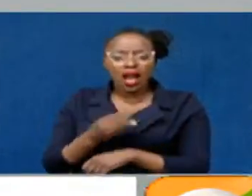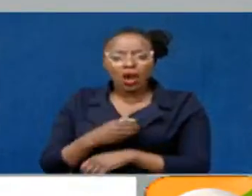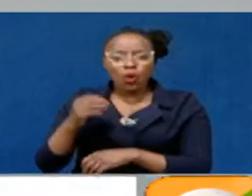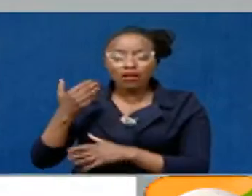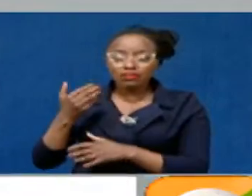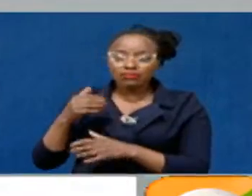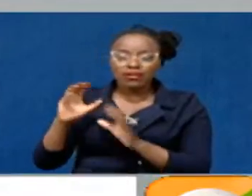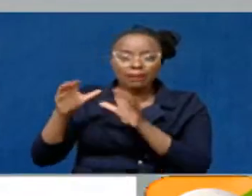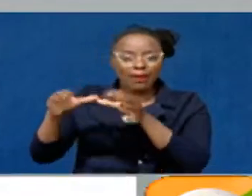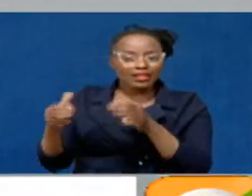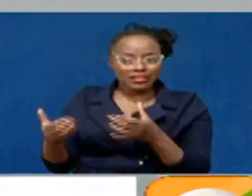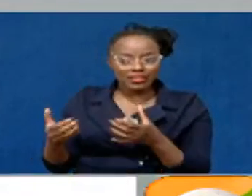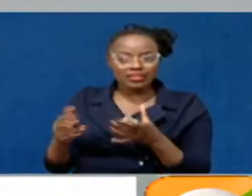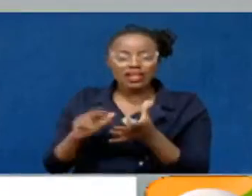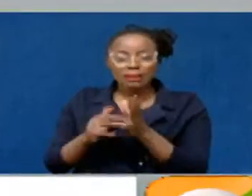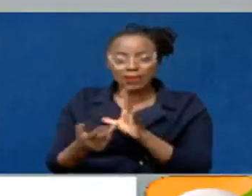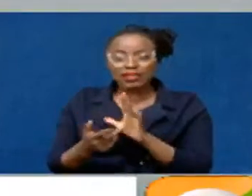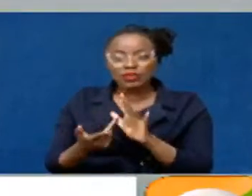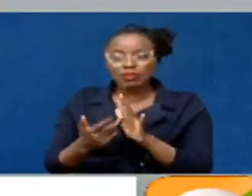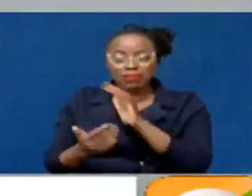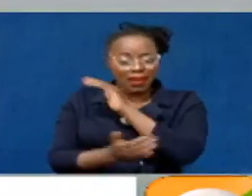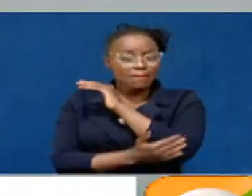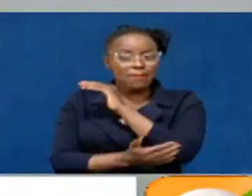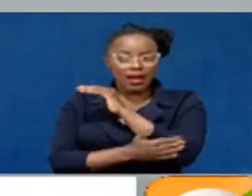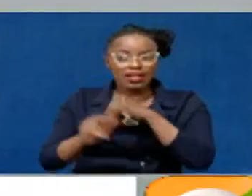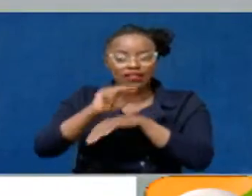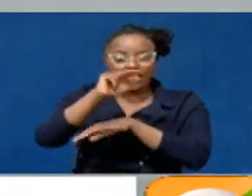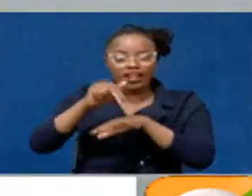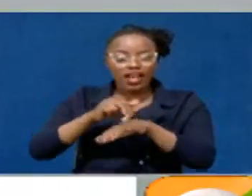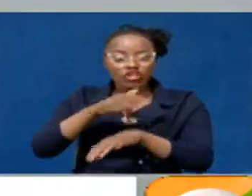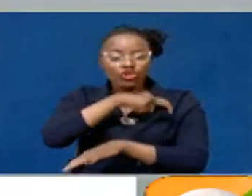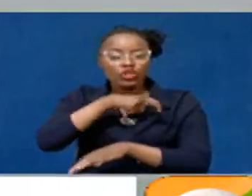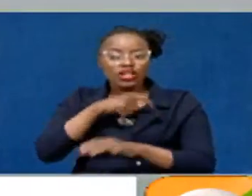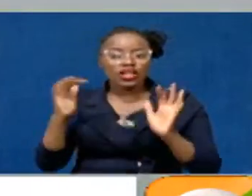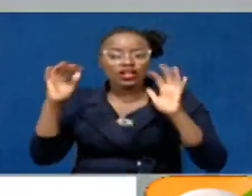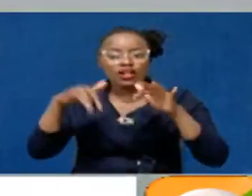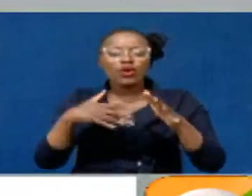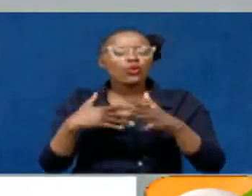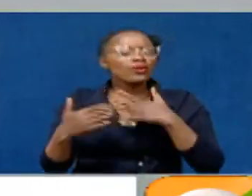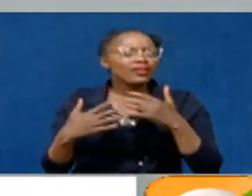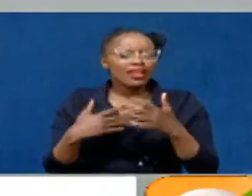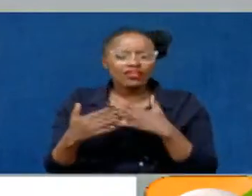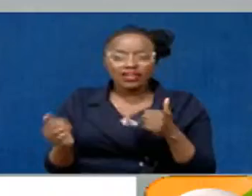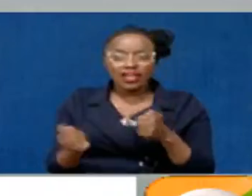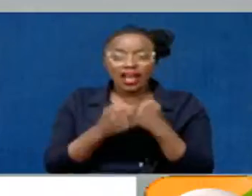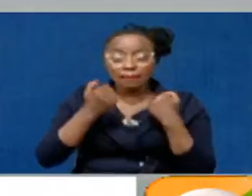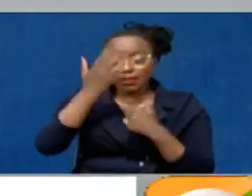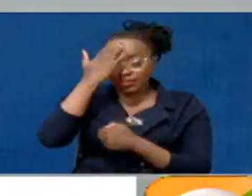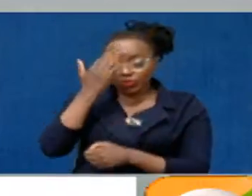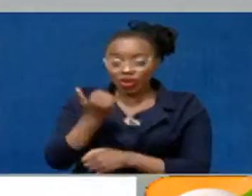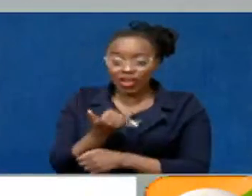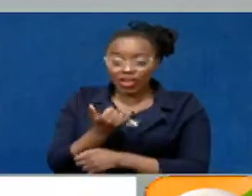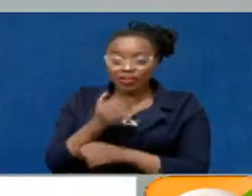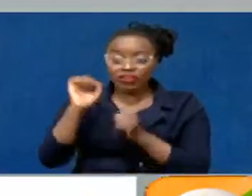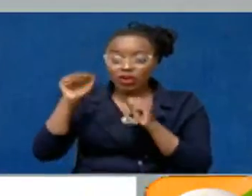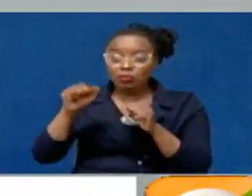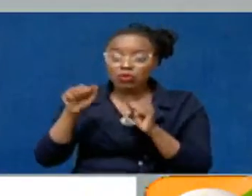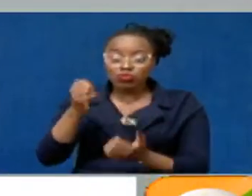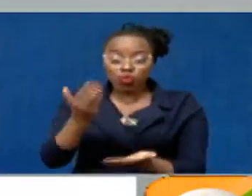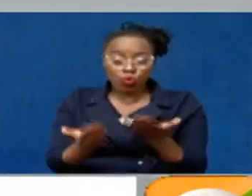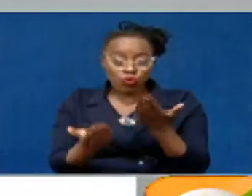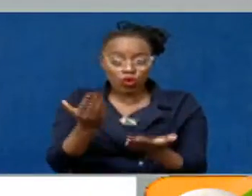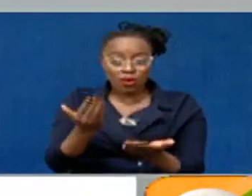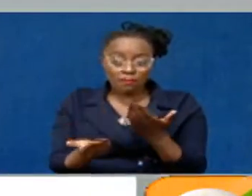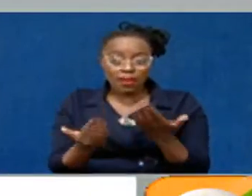So it would be untied, in fact, I think, the National Delegate Conference, whenever it happens, because it would have been, maybe